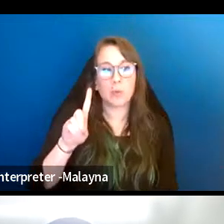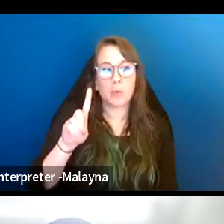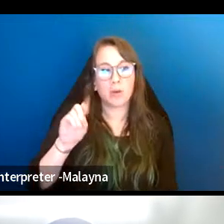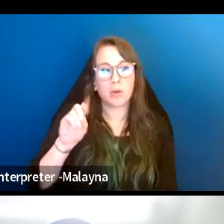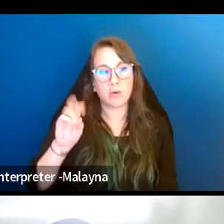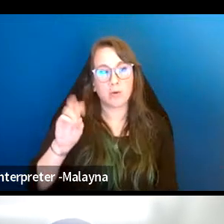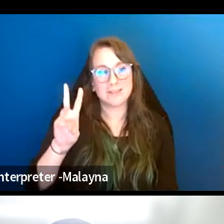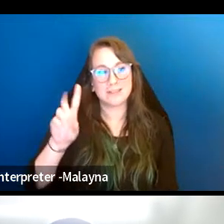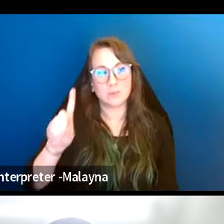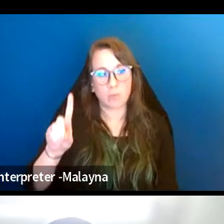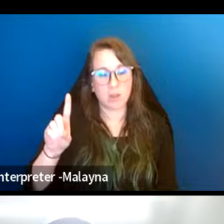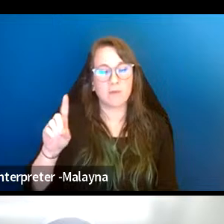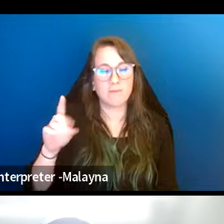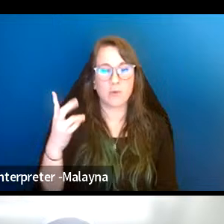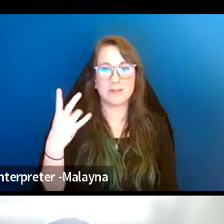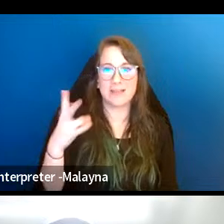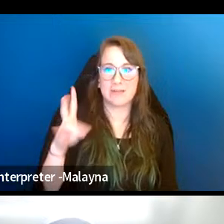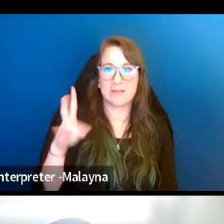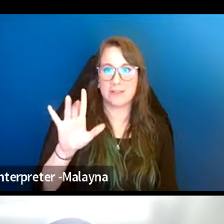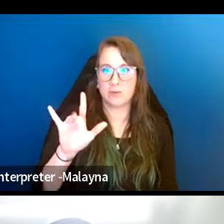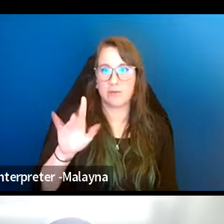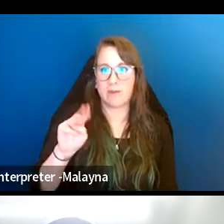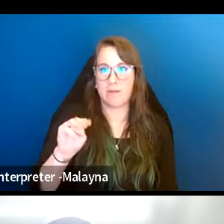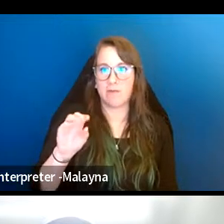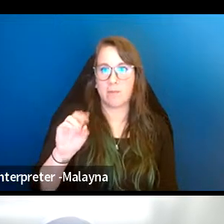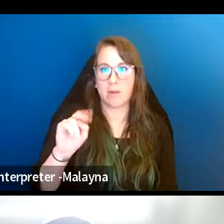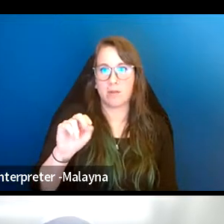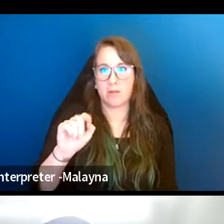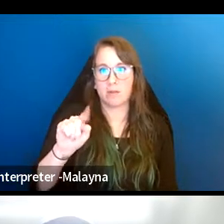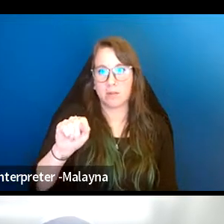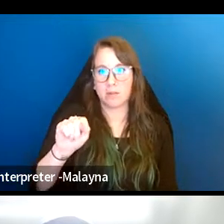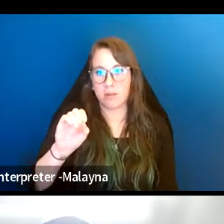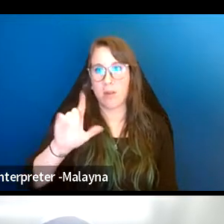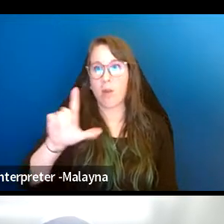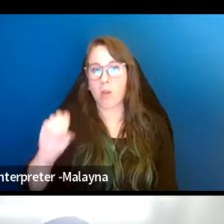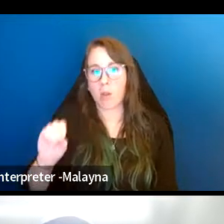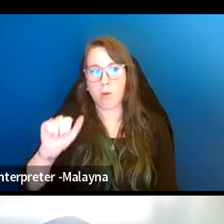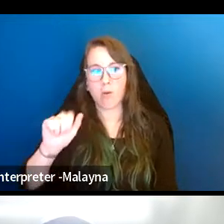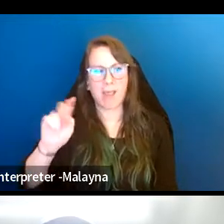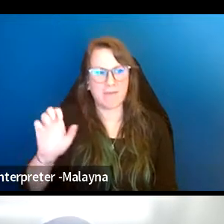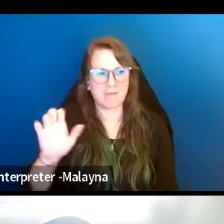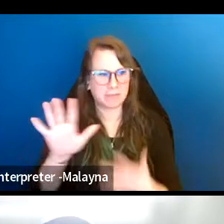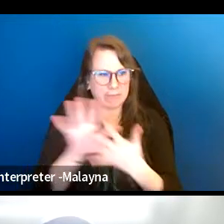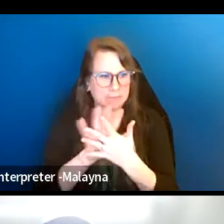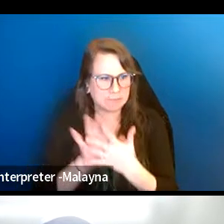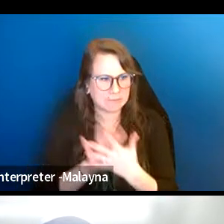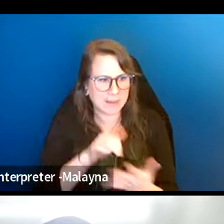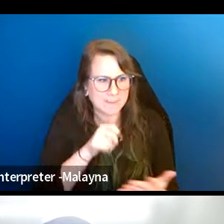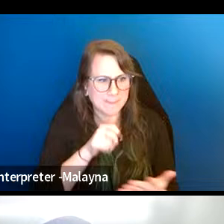21061 for 1725 Montello Avenue. I don't know why my screen went fuzzy.